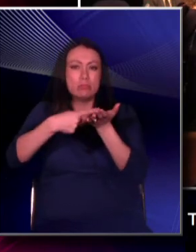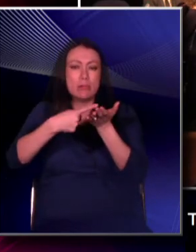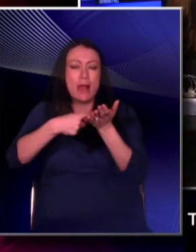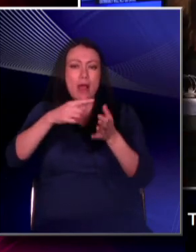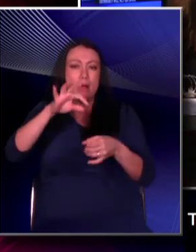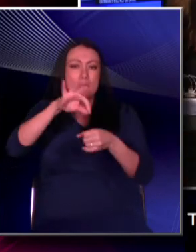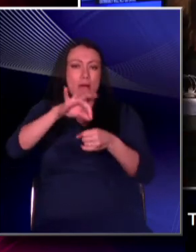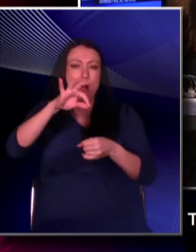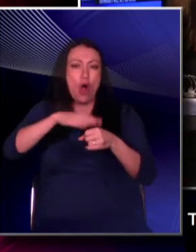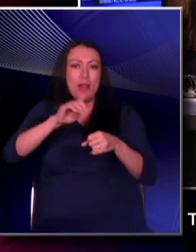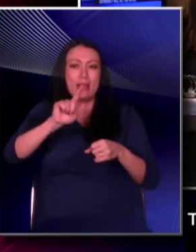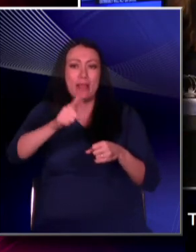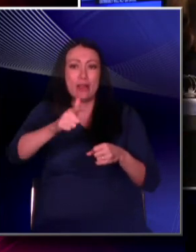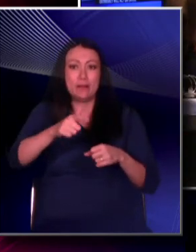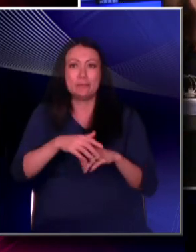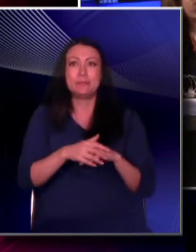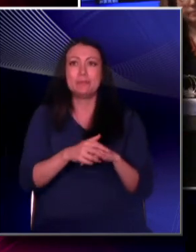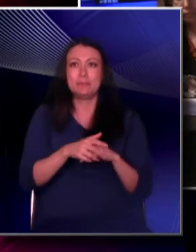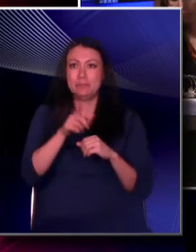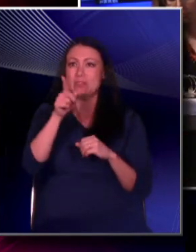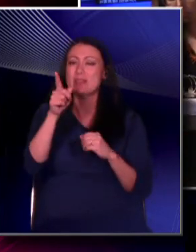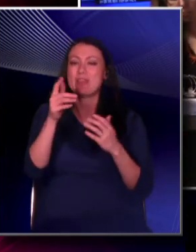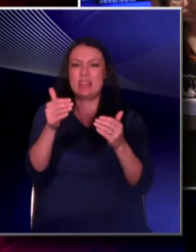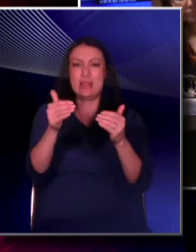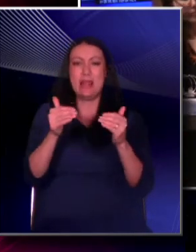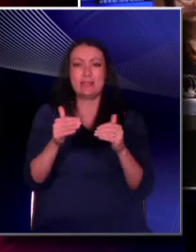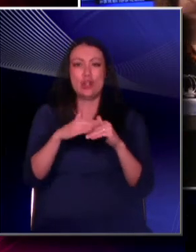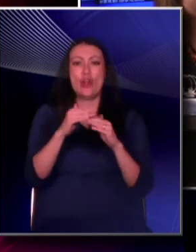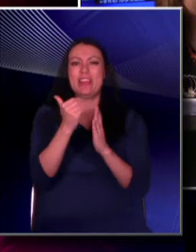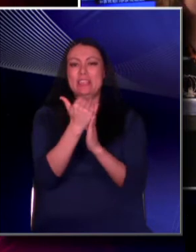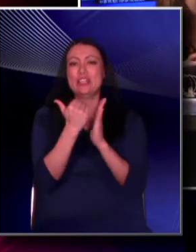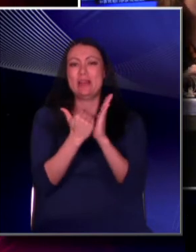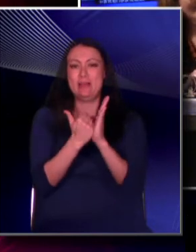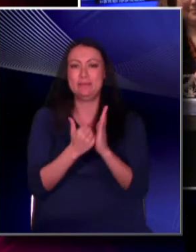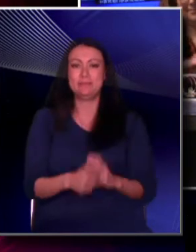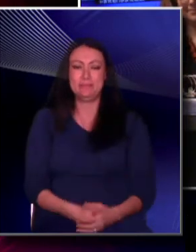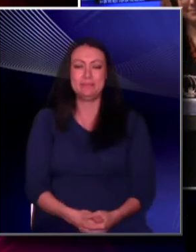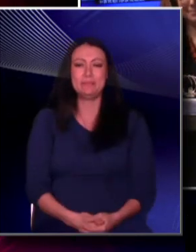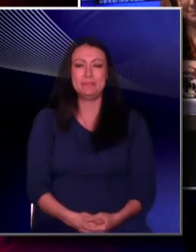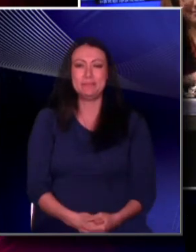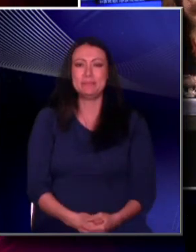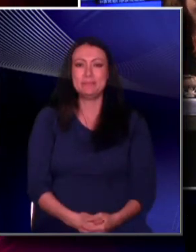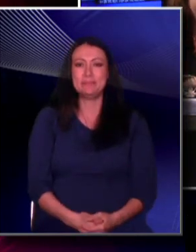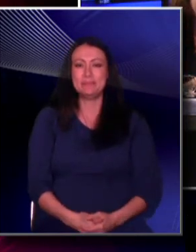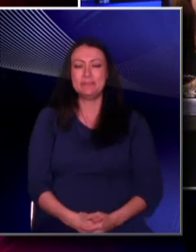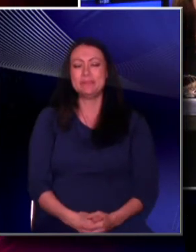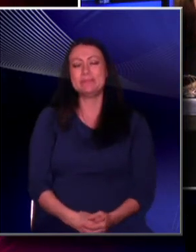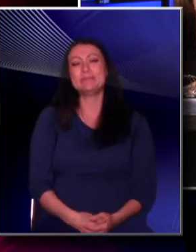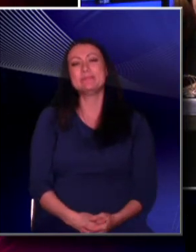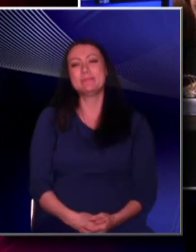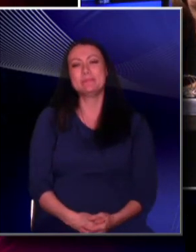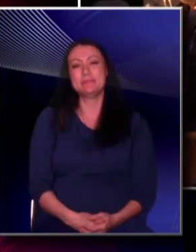So the next item on the agenda. Oh, that's your. Okay.